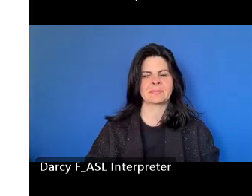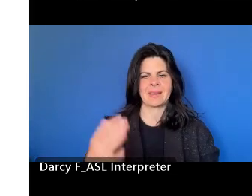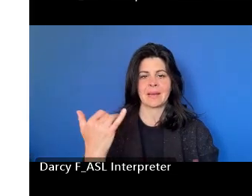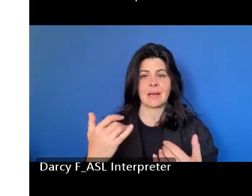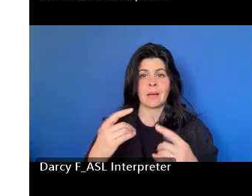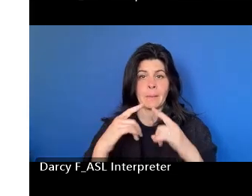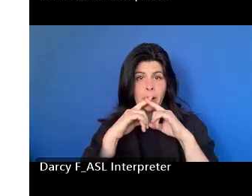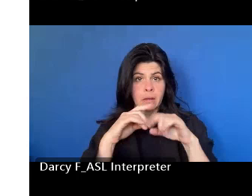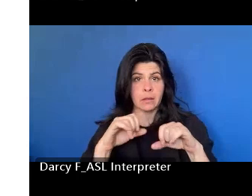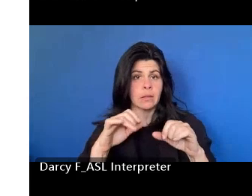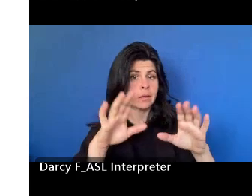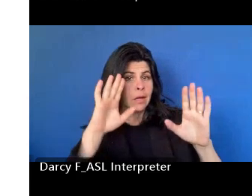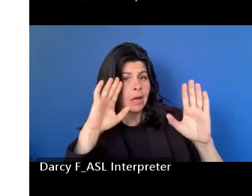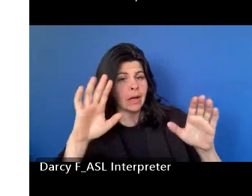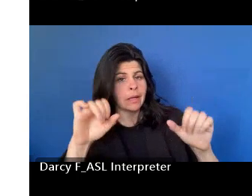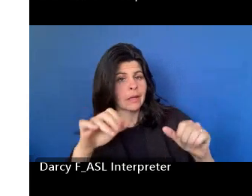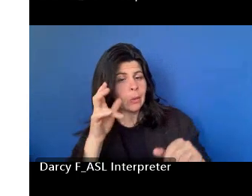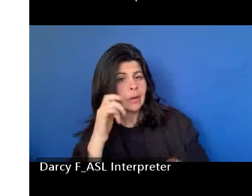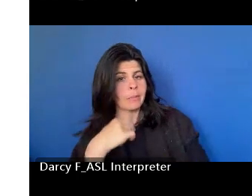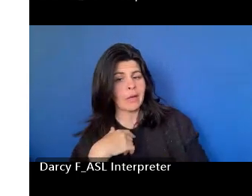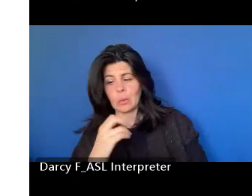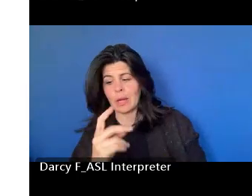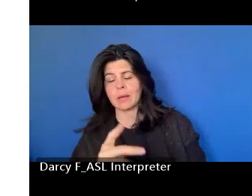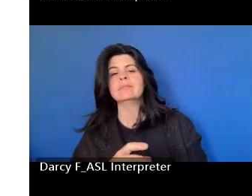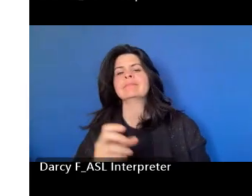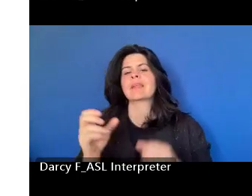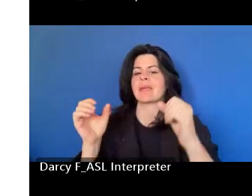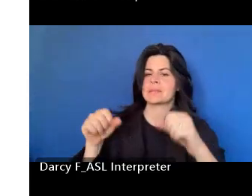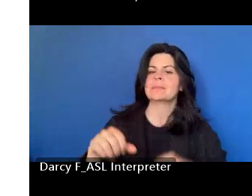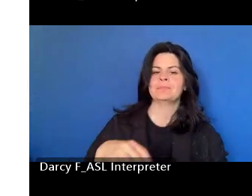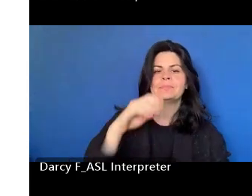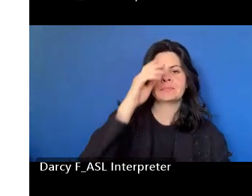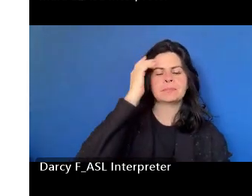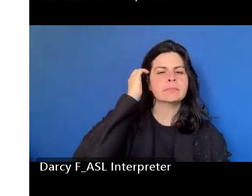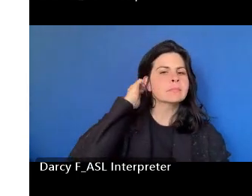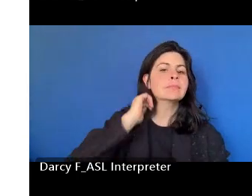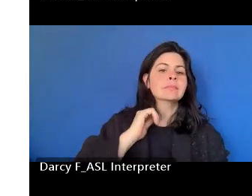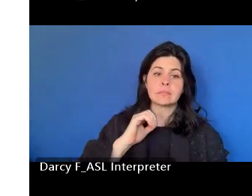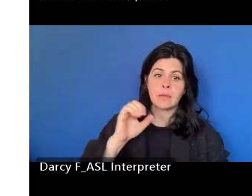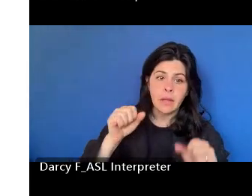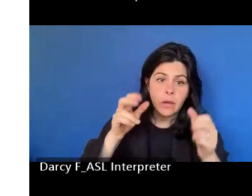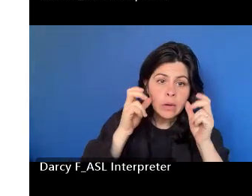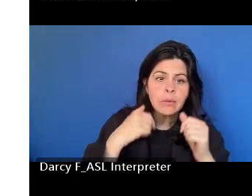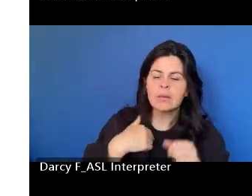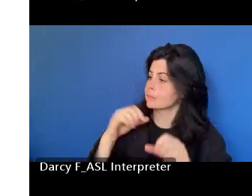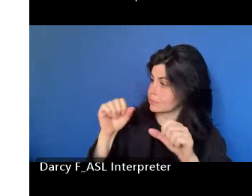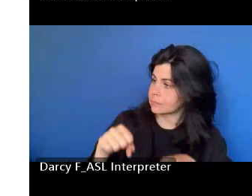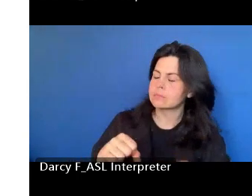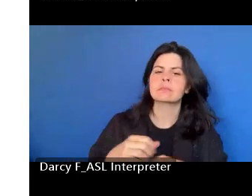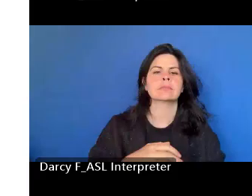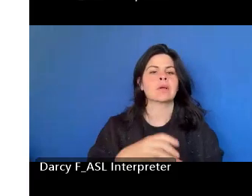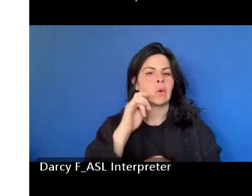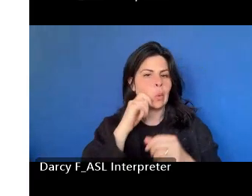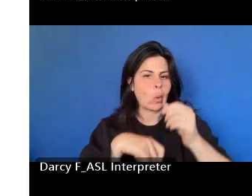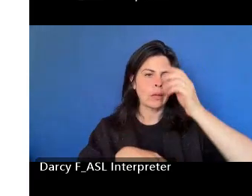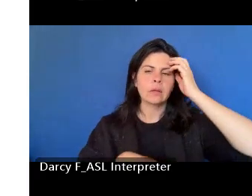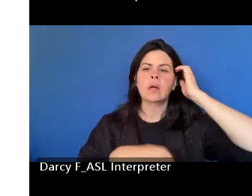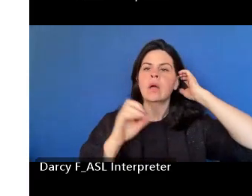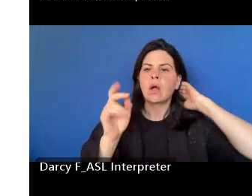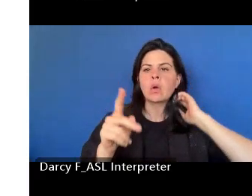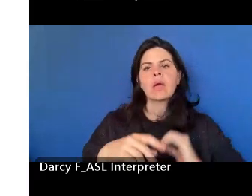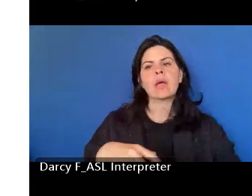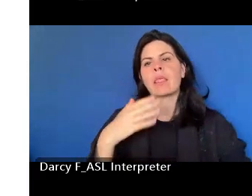Hi, can you hear me okay? Yes. Can you hear me? We can hear you. Cool. Okay,